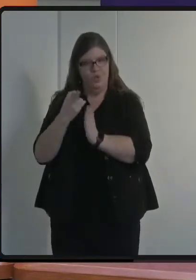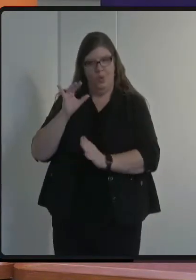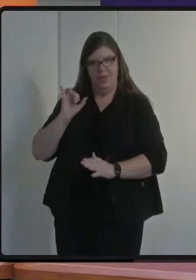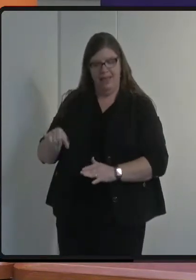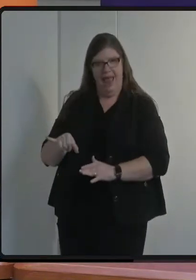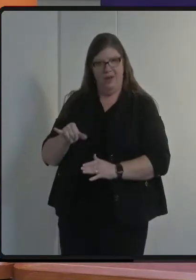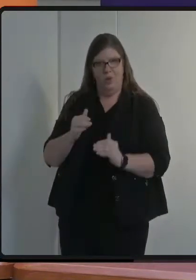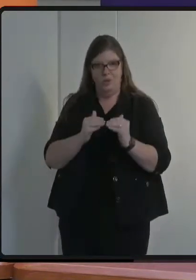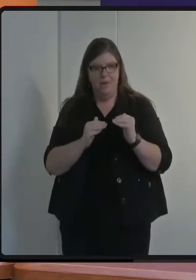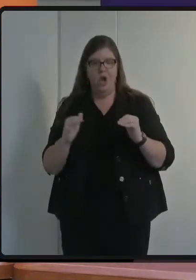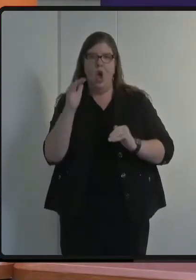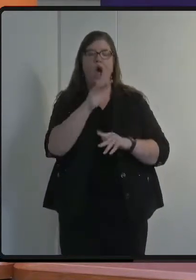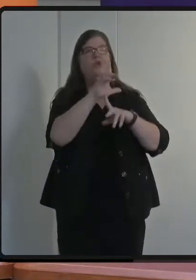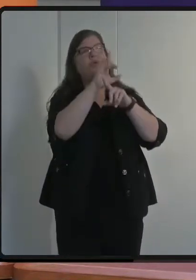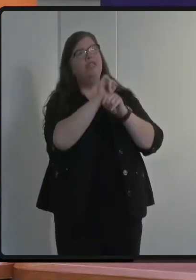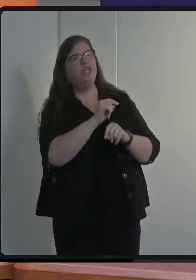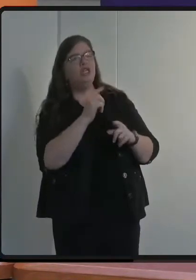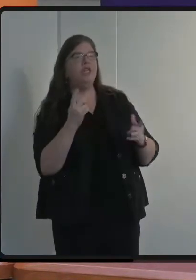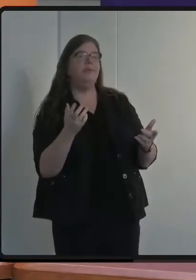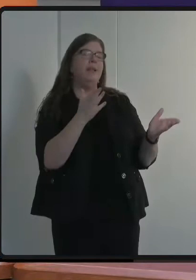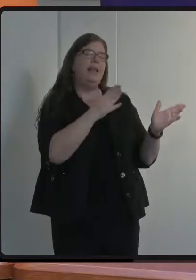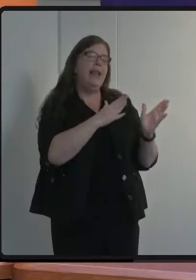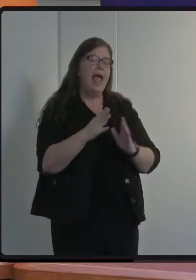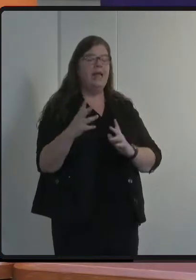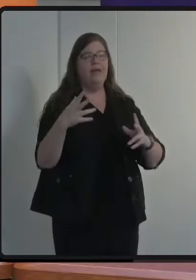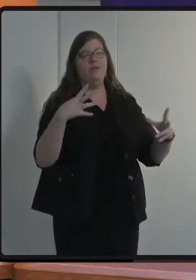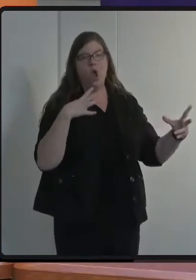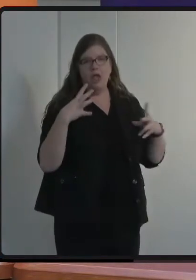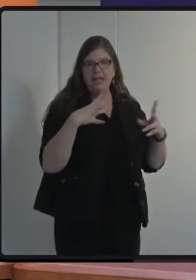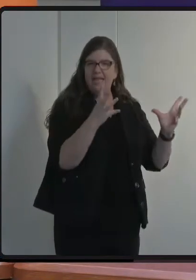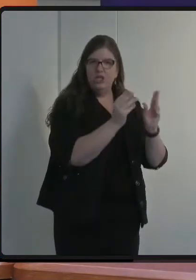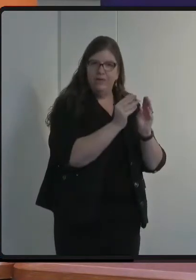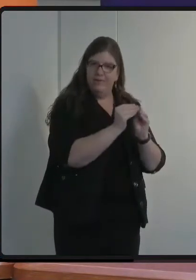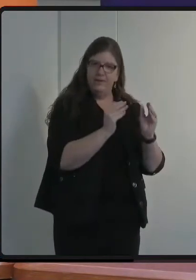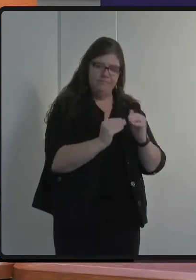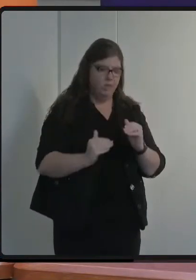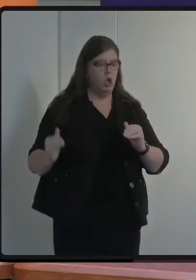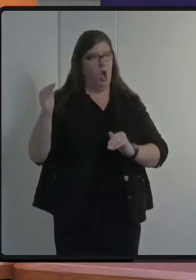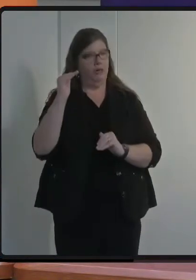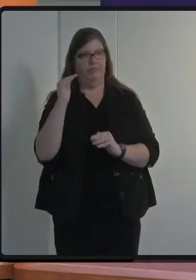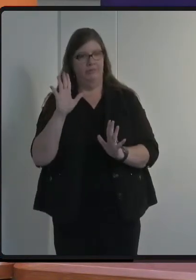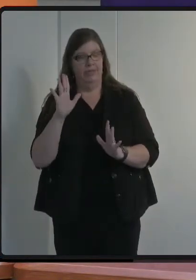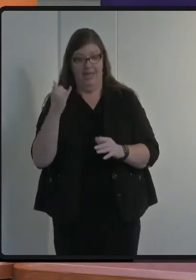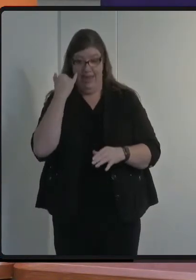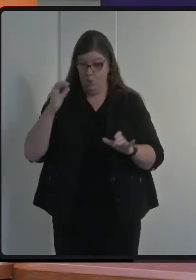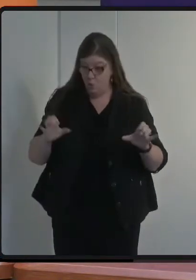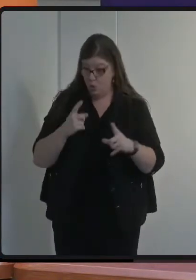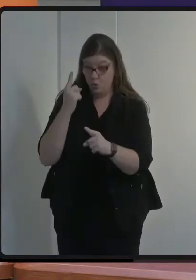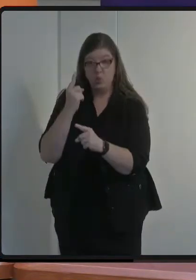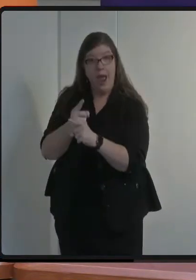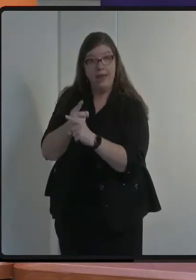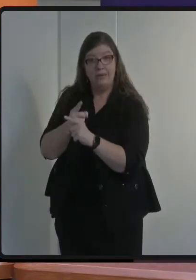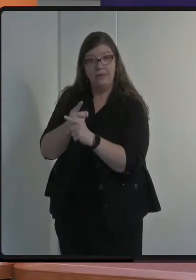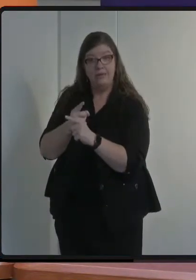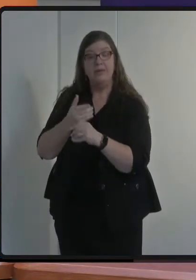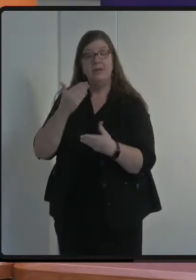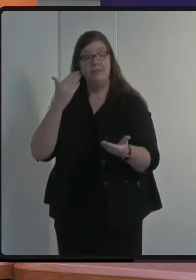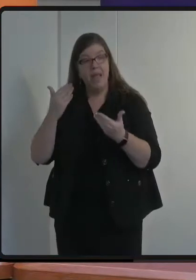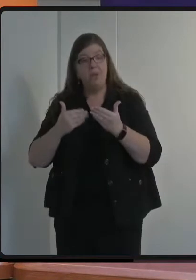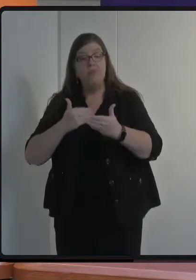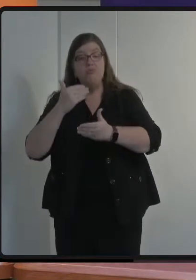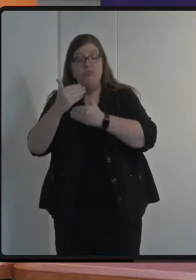goes beyond traditional holiday planning and services. And when we do it right, we may progress